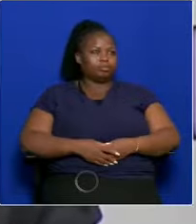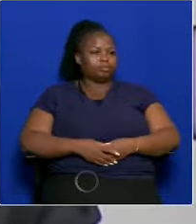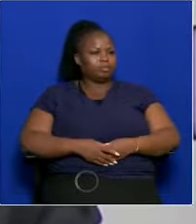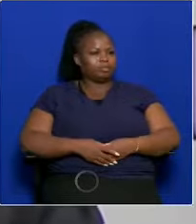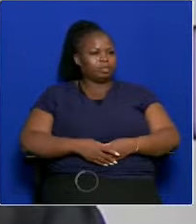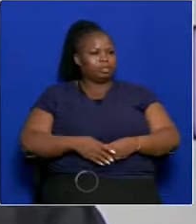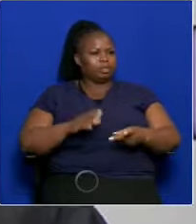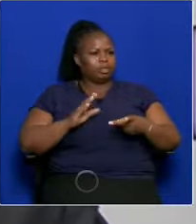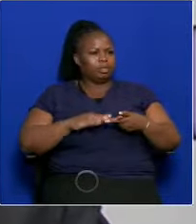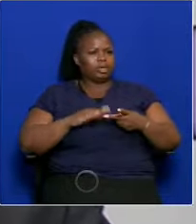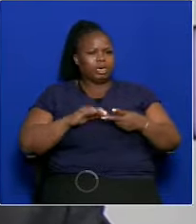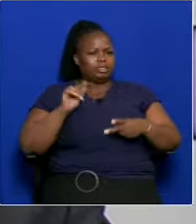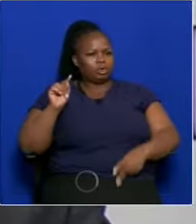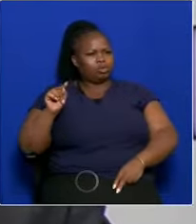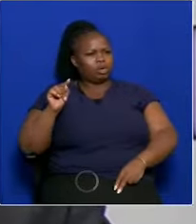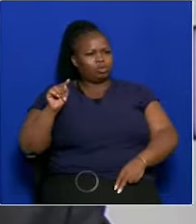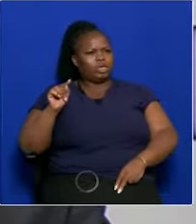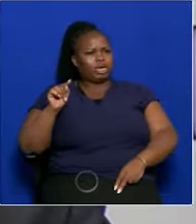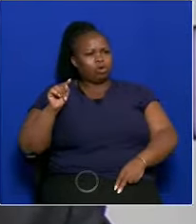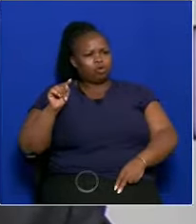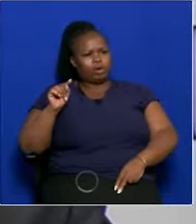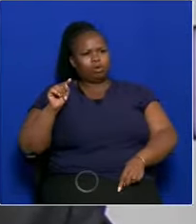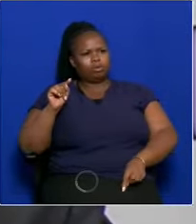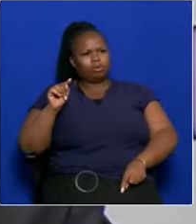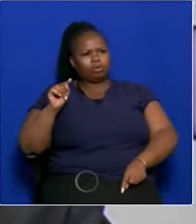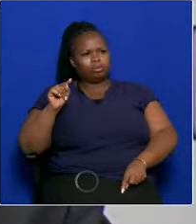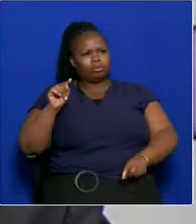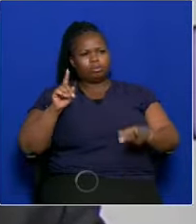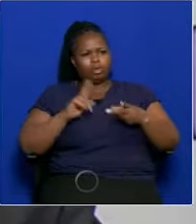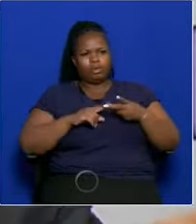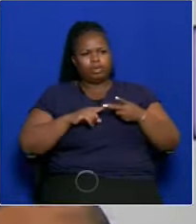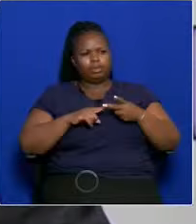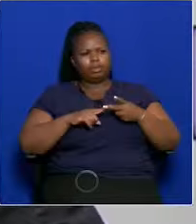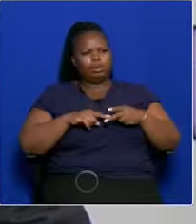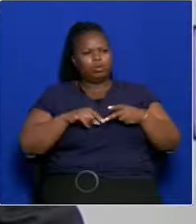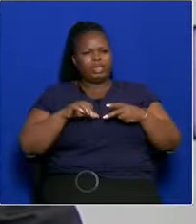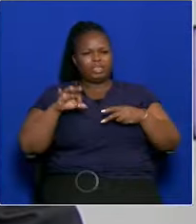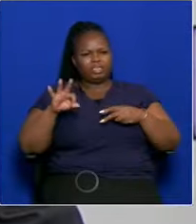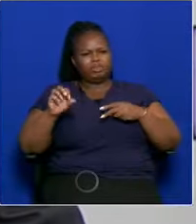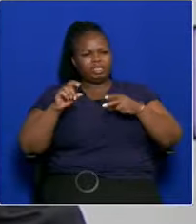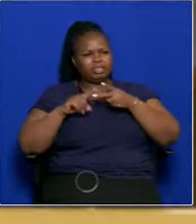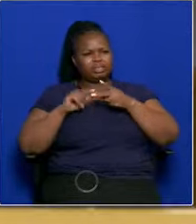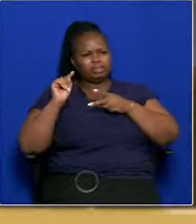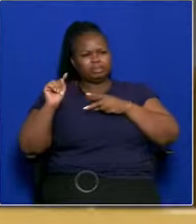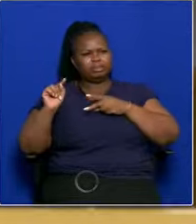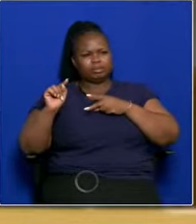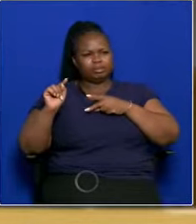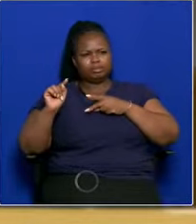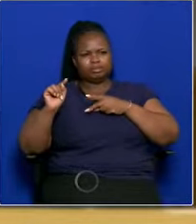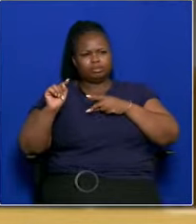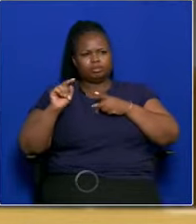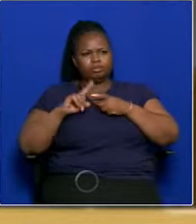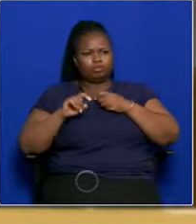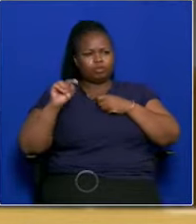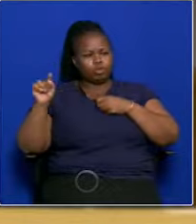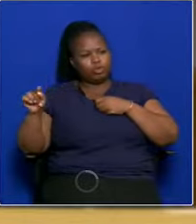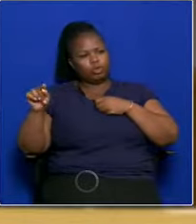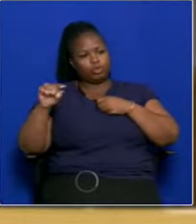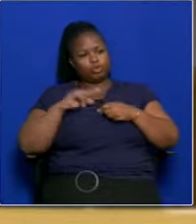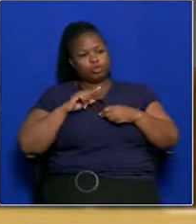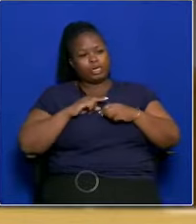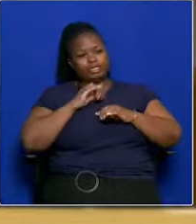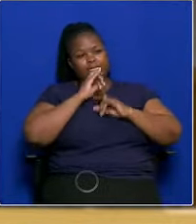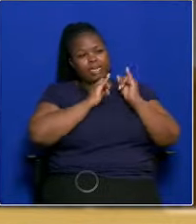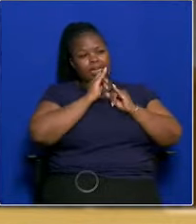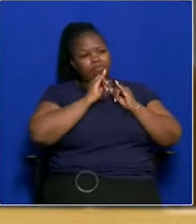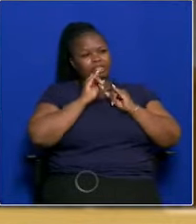there from him and then from you on the 18th. The one is at 11:17, the